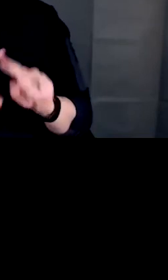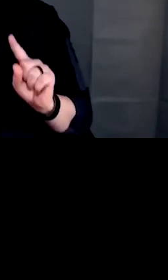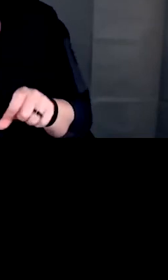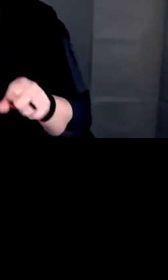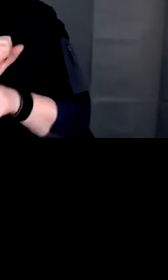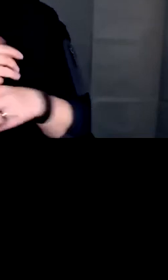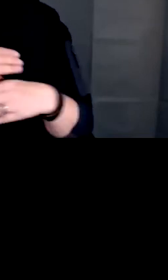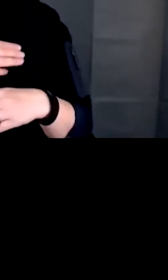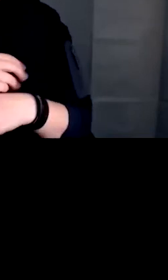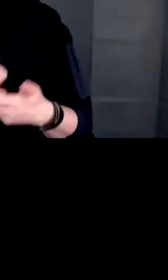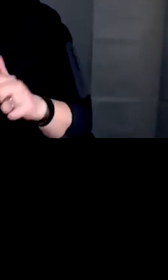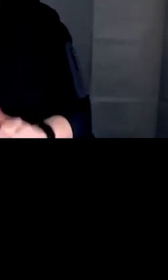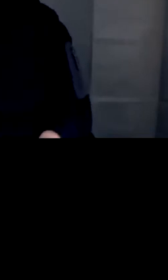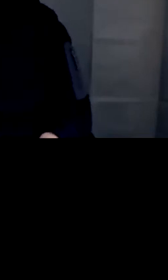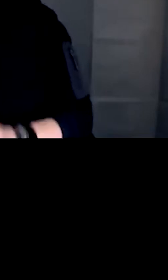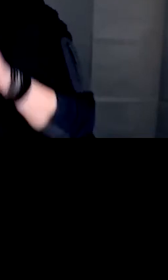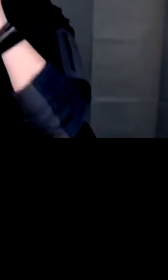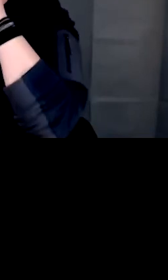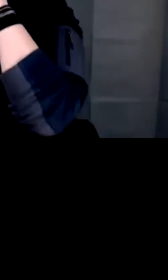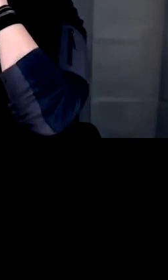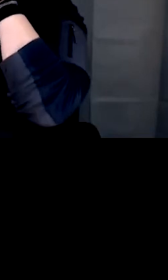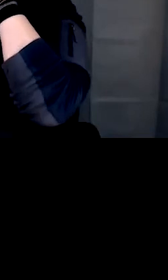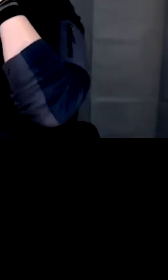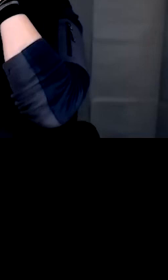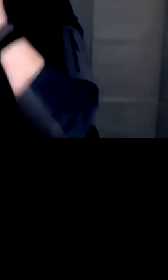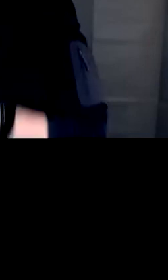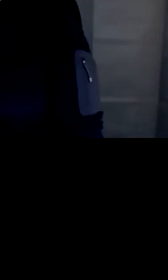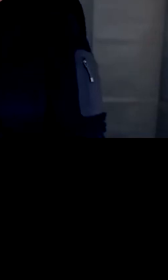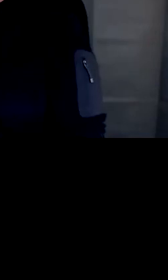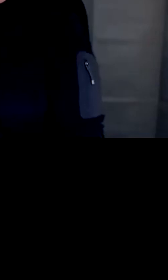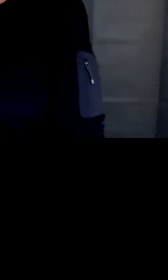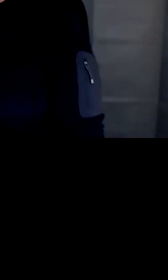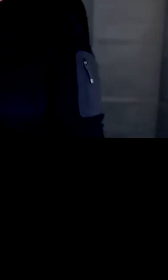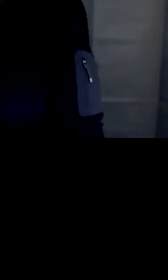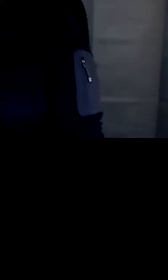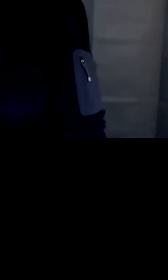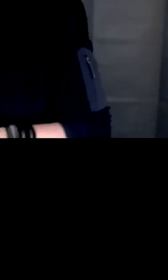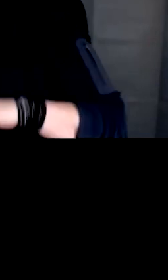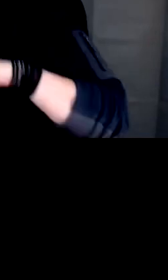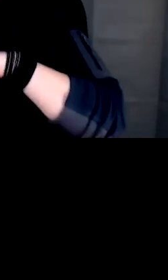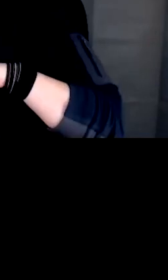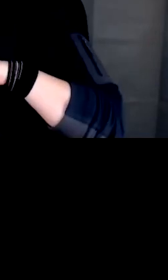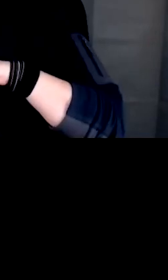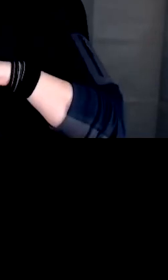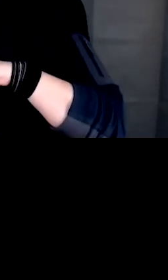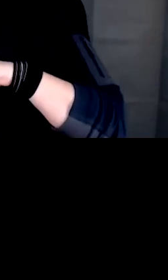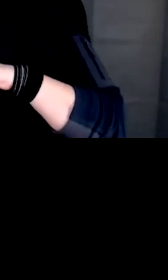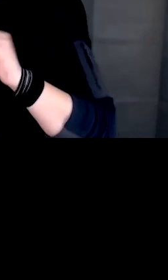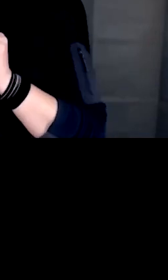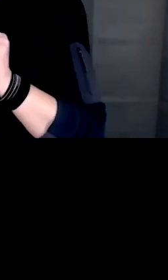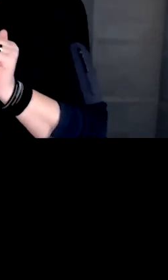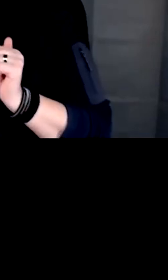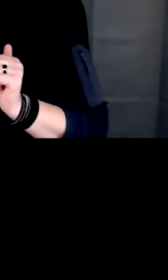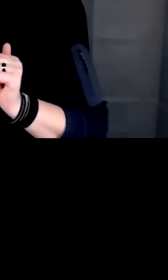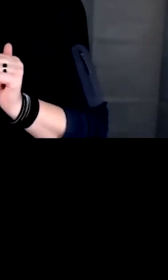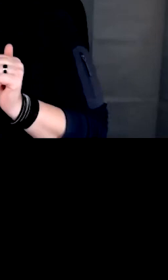problem. Yeah, in a way, you could think of CBT as increasing the richness of the ideational network.